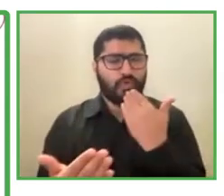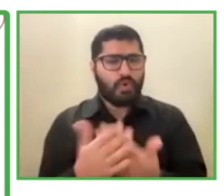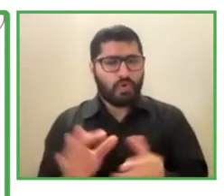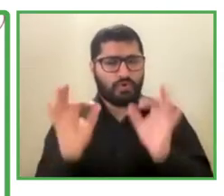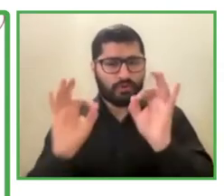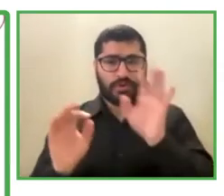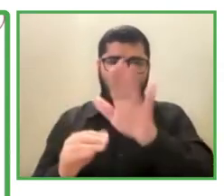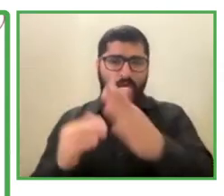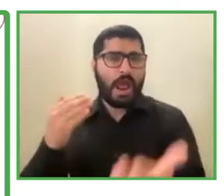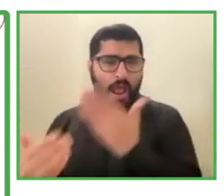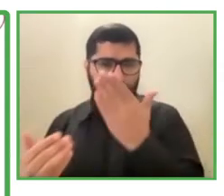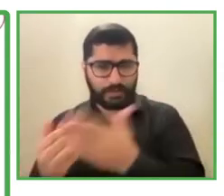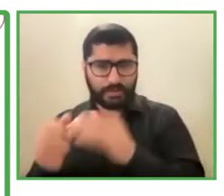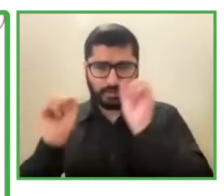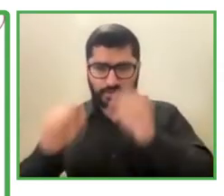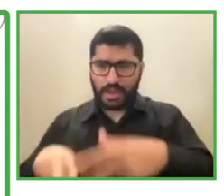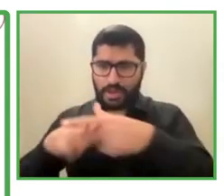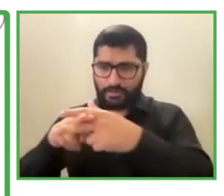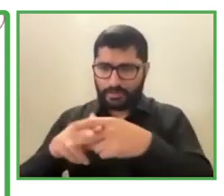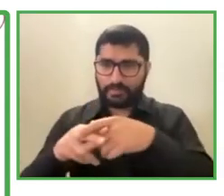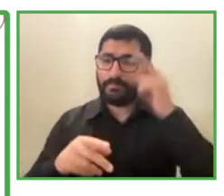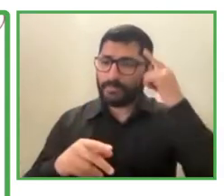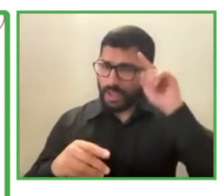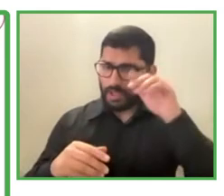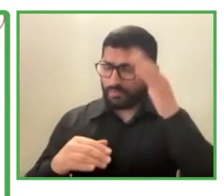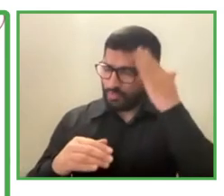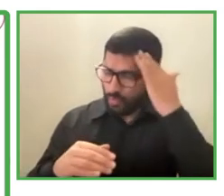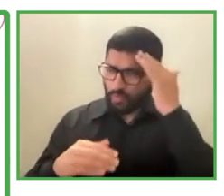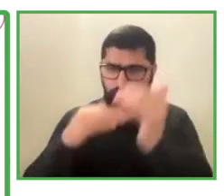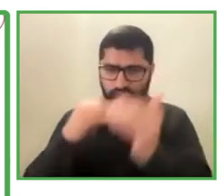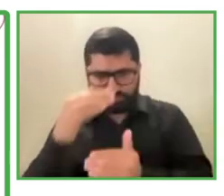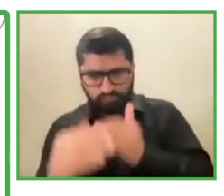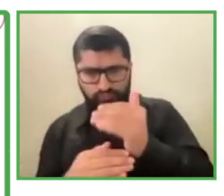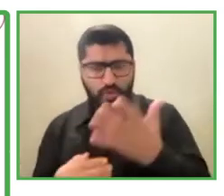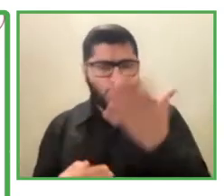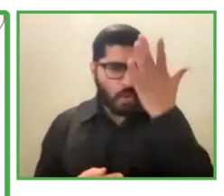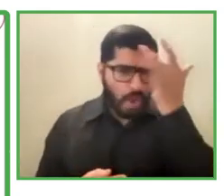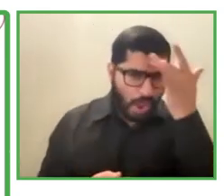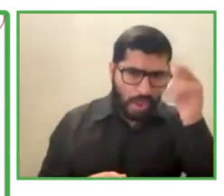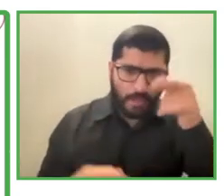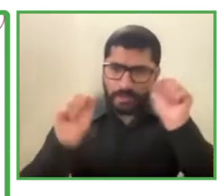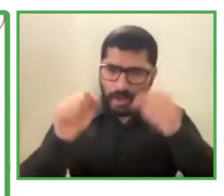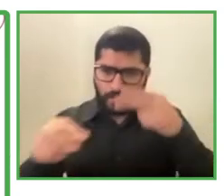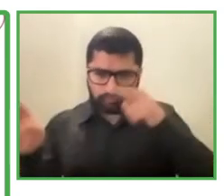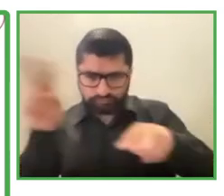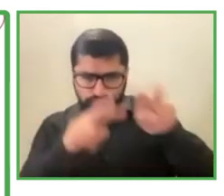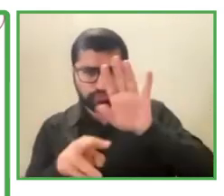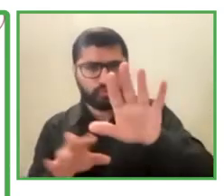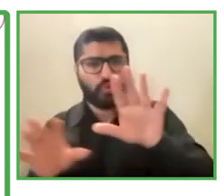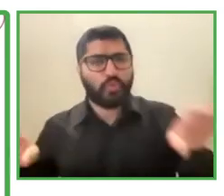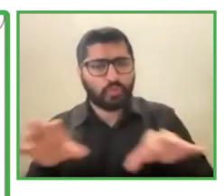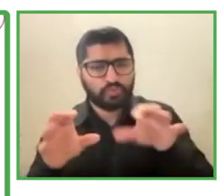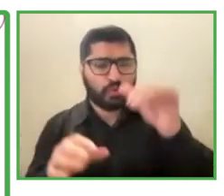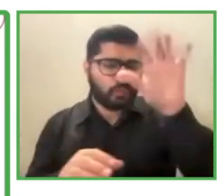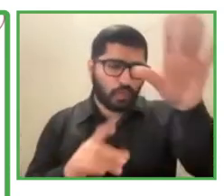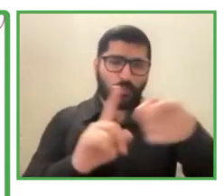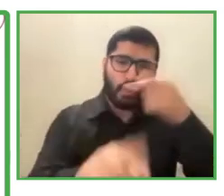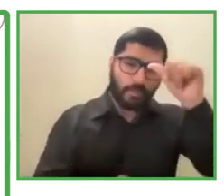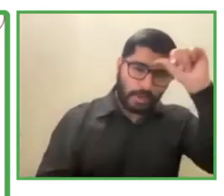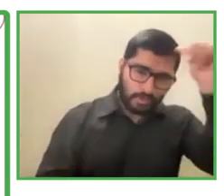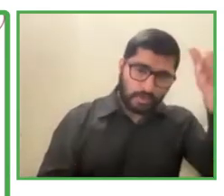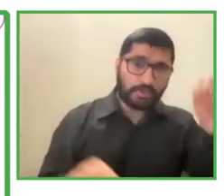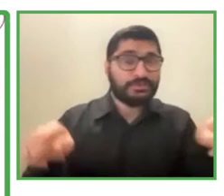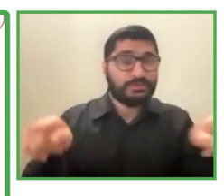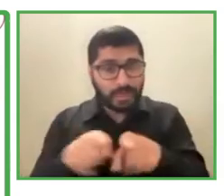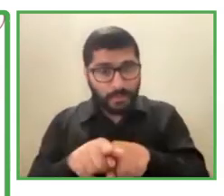this in use all around India, and it's been adopted in around 10 countries around the world. And it also,